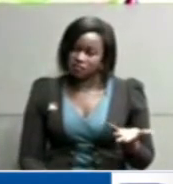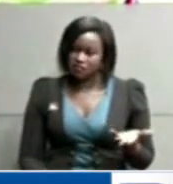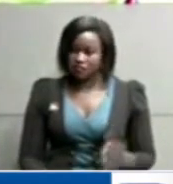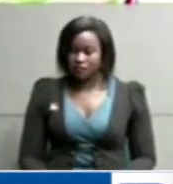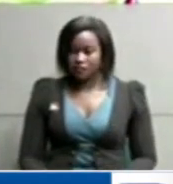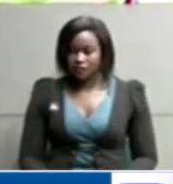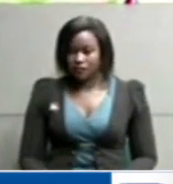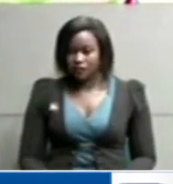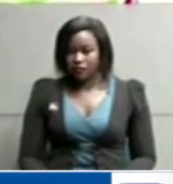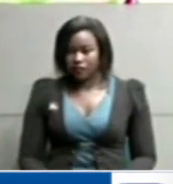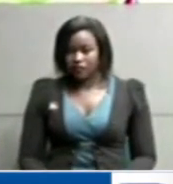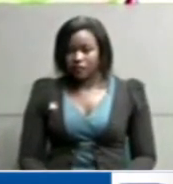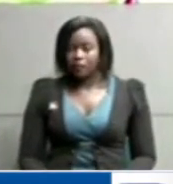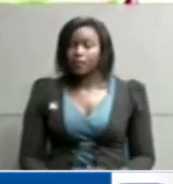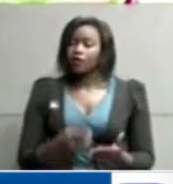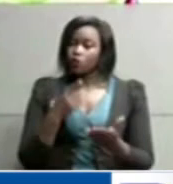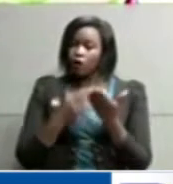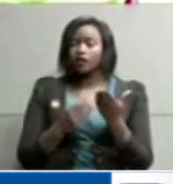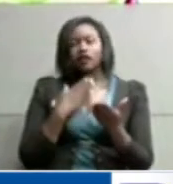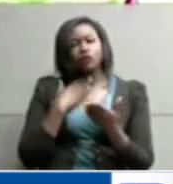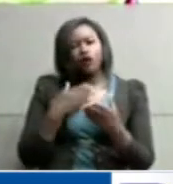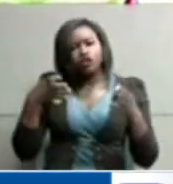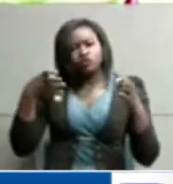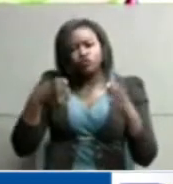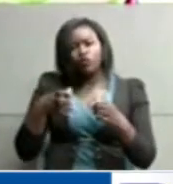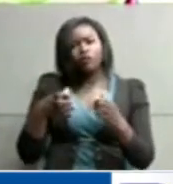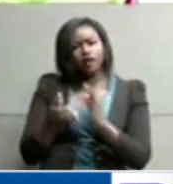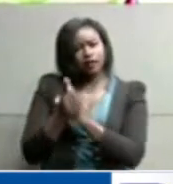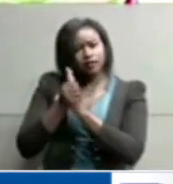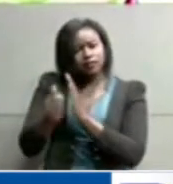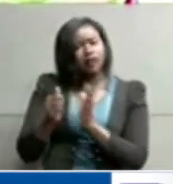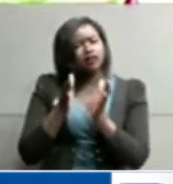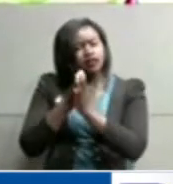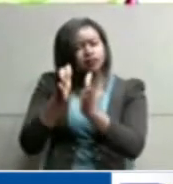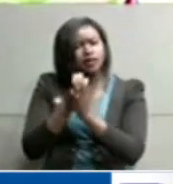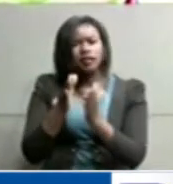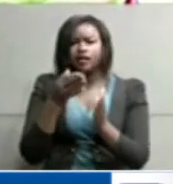So, what I want these people to explain to you later on, if this fellow